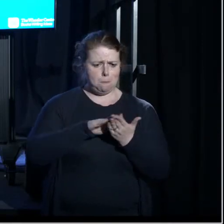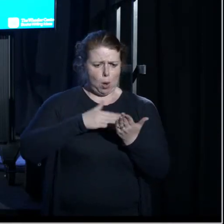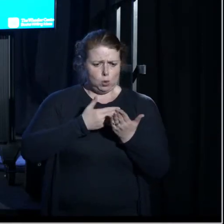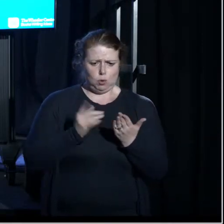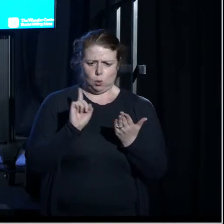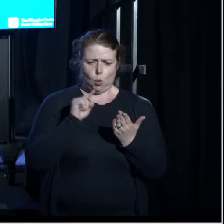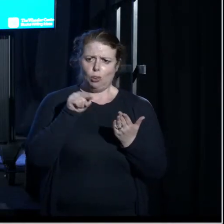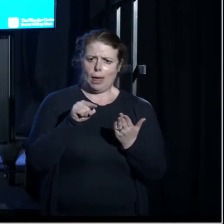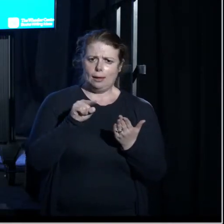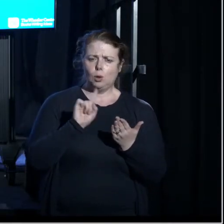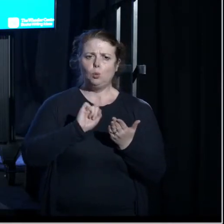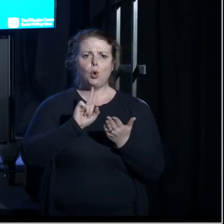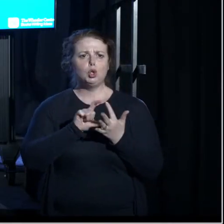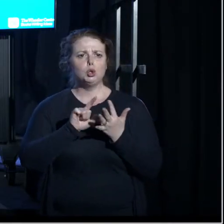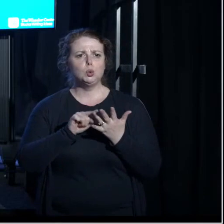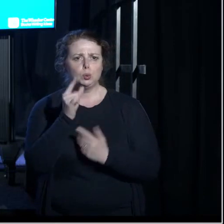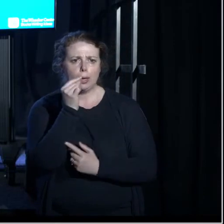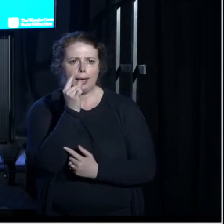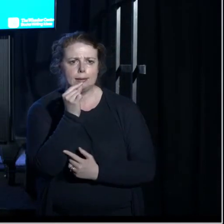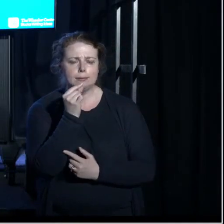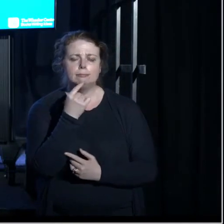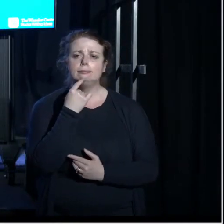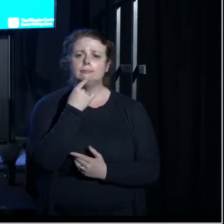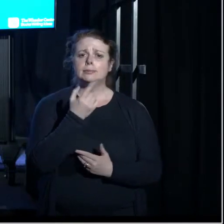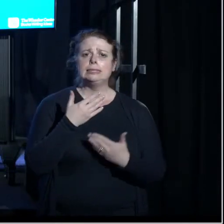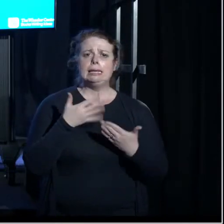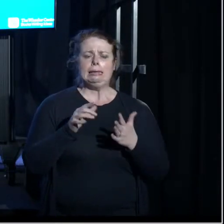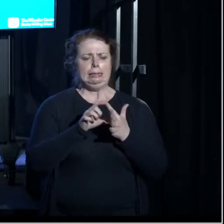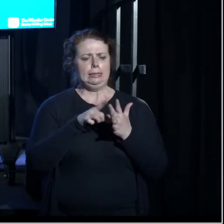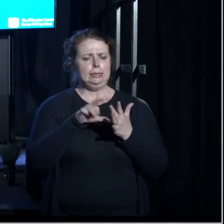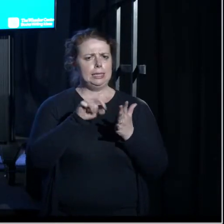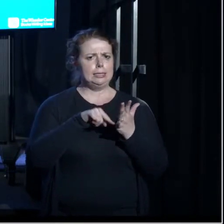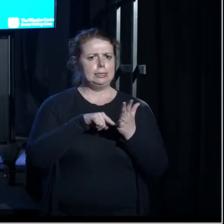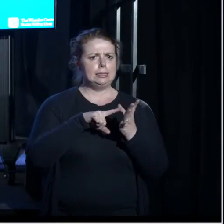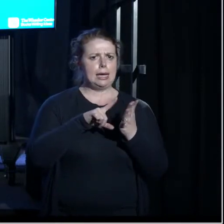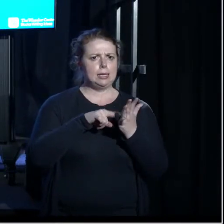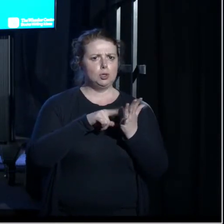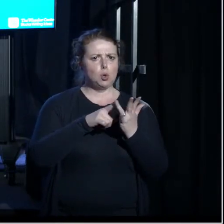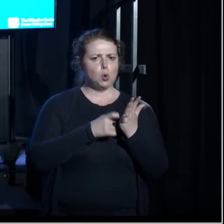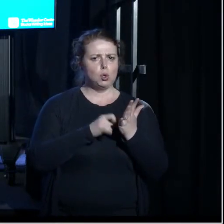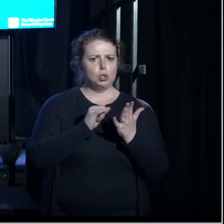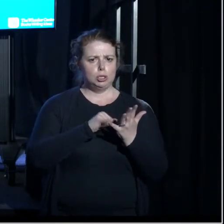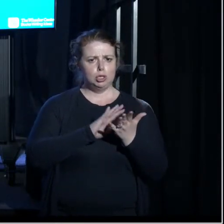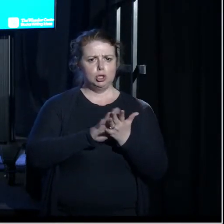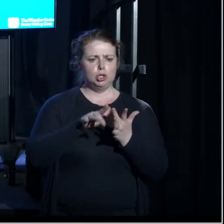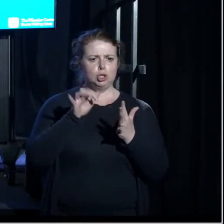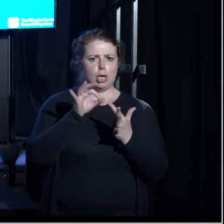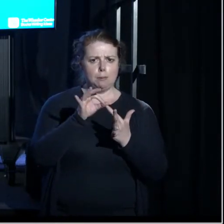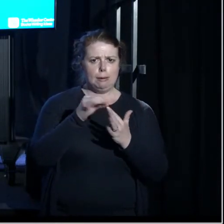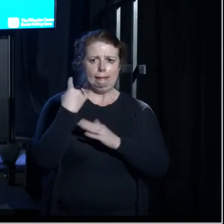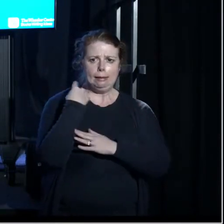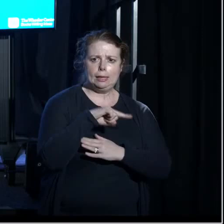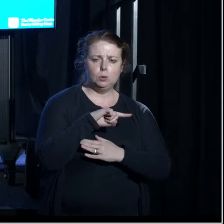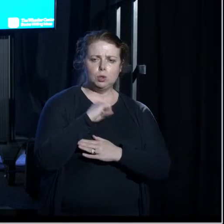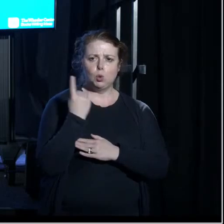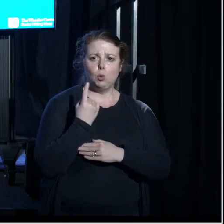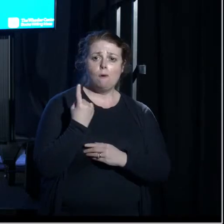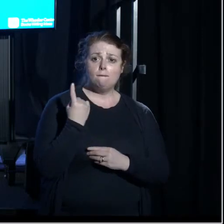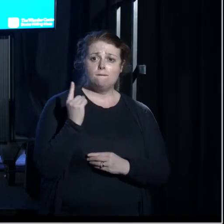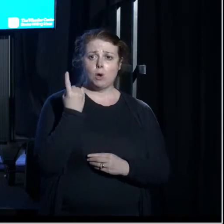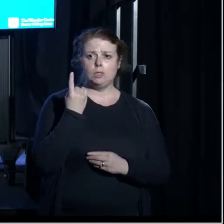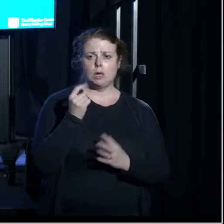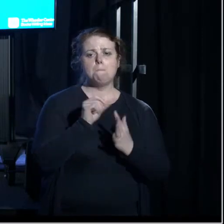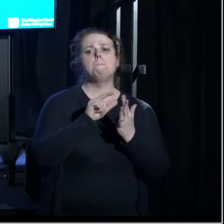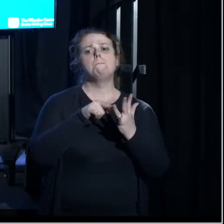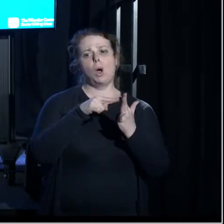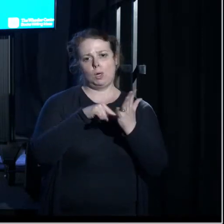I feel. He said, "Any dictatorship worth its violent salt executes the poets first. It is the way it should